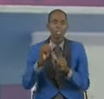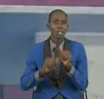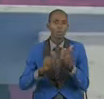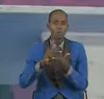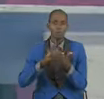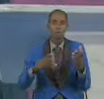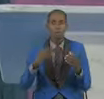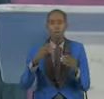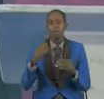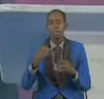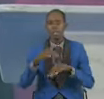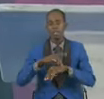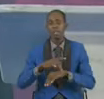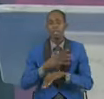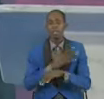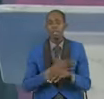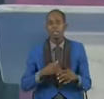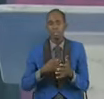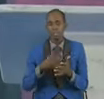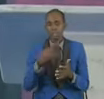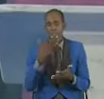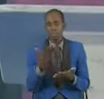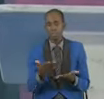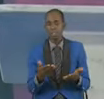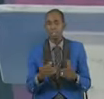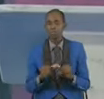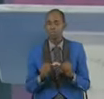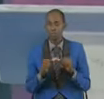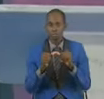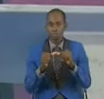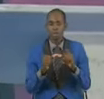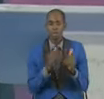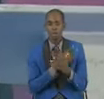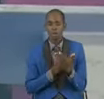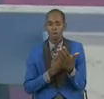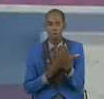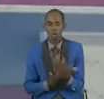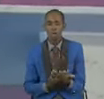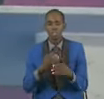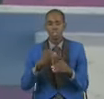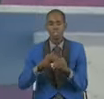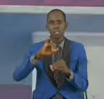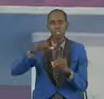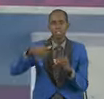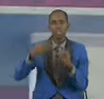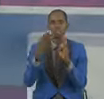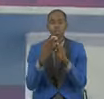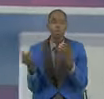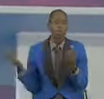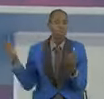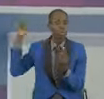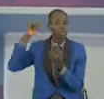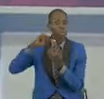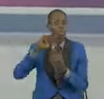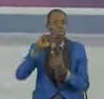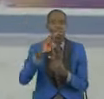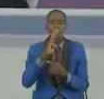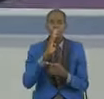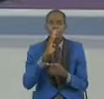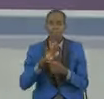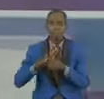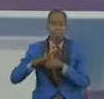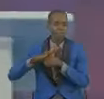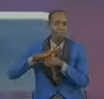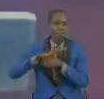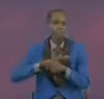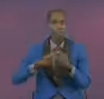And it says, tarry and wait in Jerusalem until ye be endued with